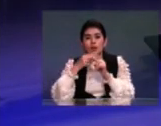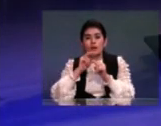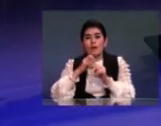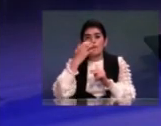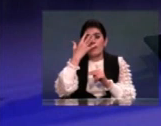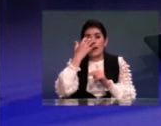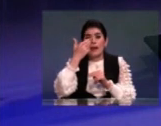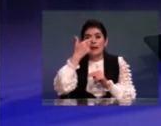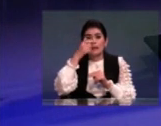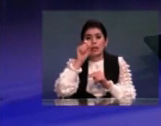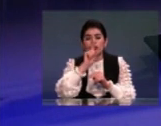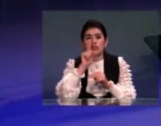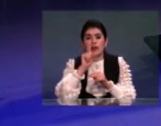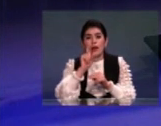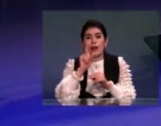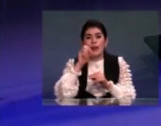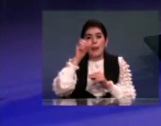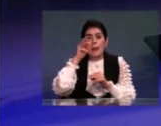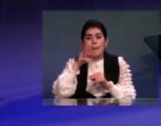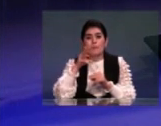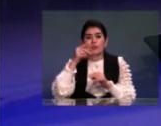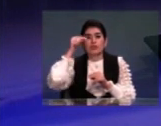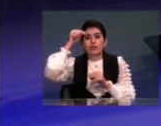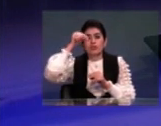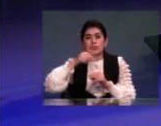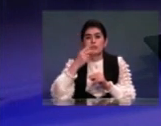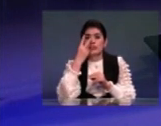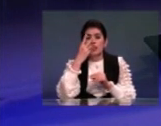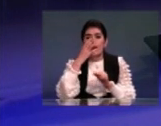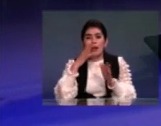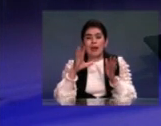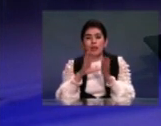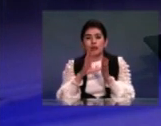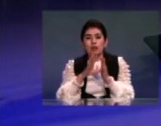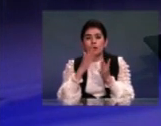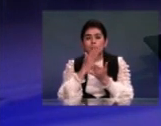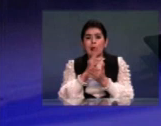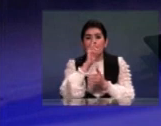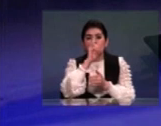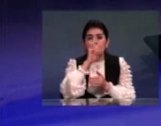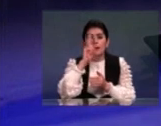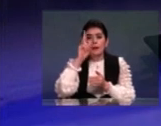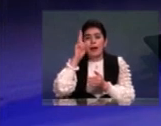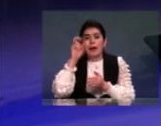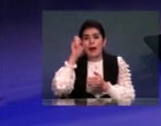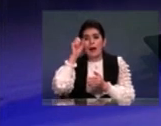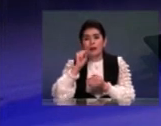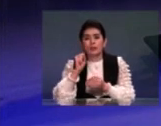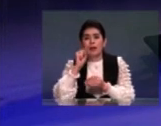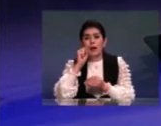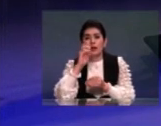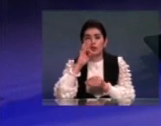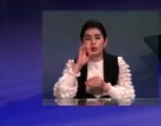fotoelement gazli lampadan iborat bo'lib, uni ichida ikkita elektrodi bor. K bilan katod, A bilan esa